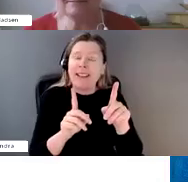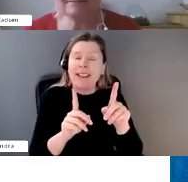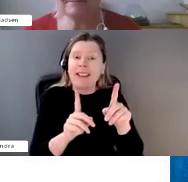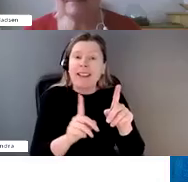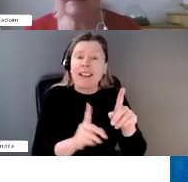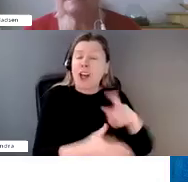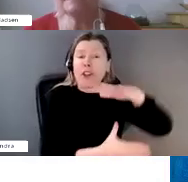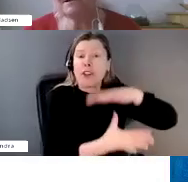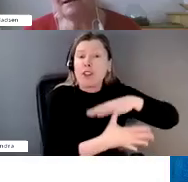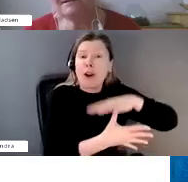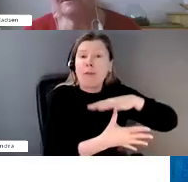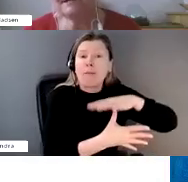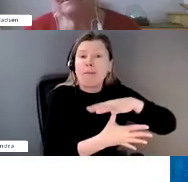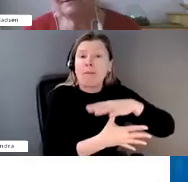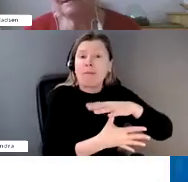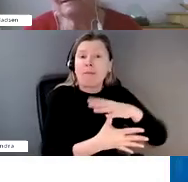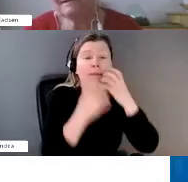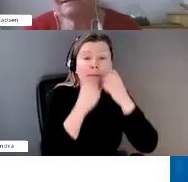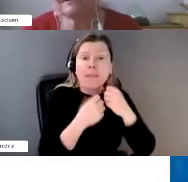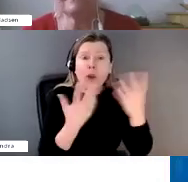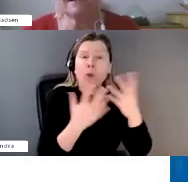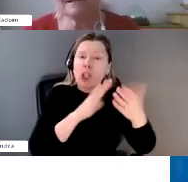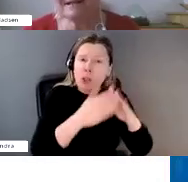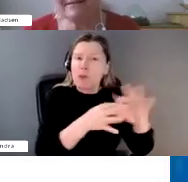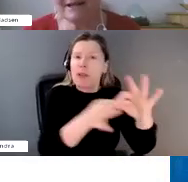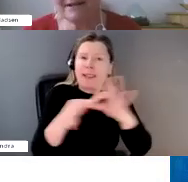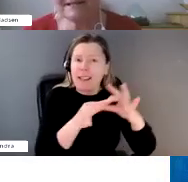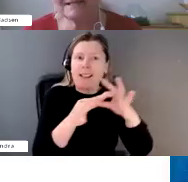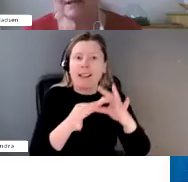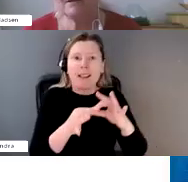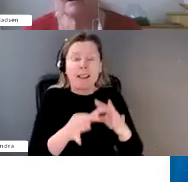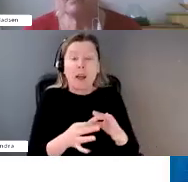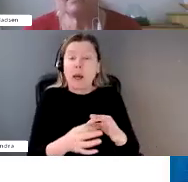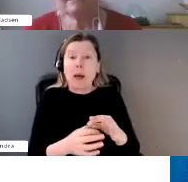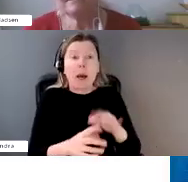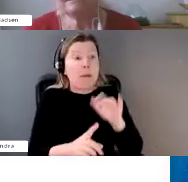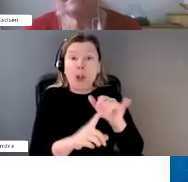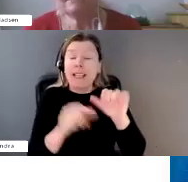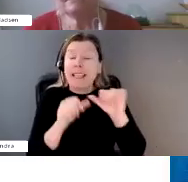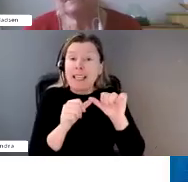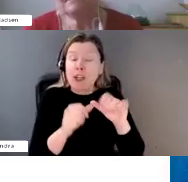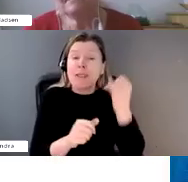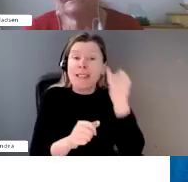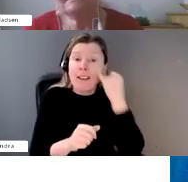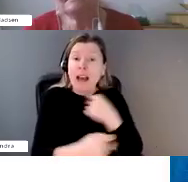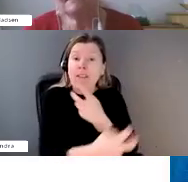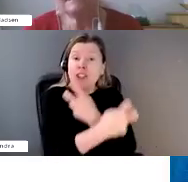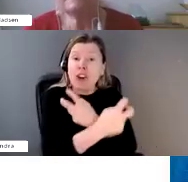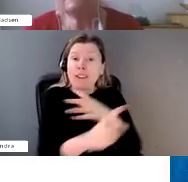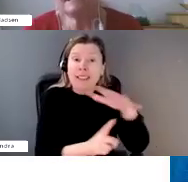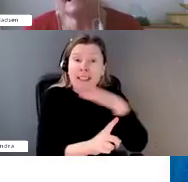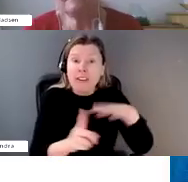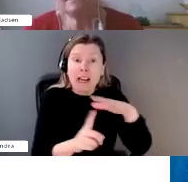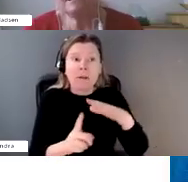building, because it's a consequence. Bullying is a consequence of toxic environments, or environments where people don't feel they